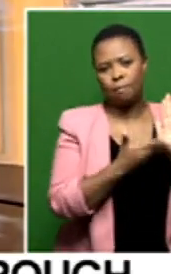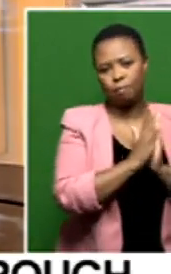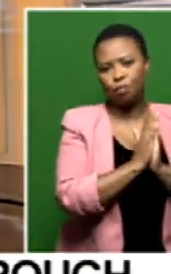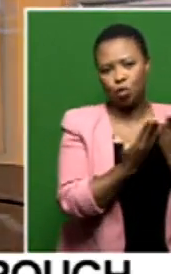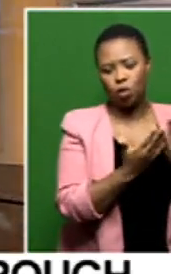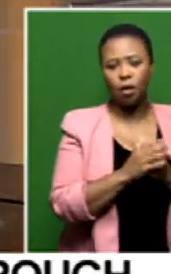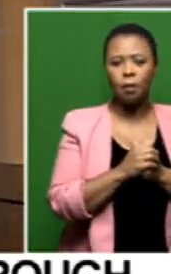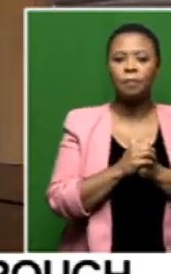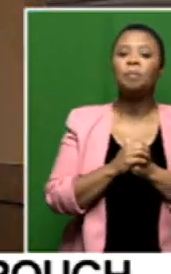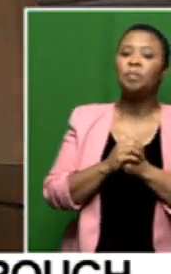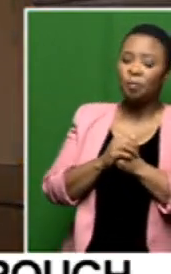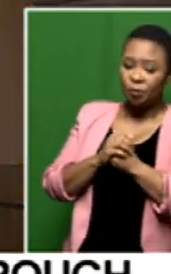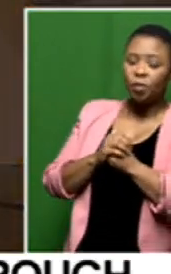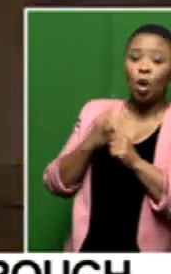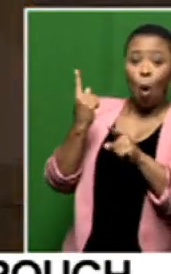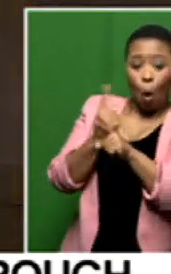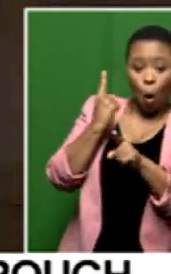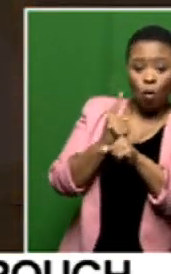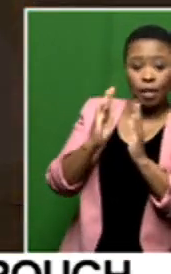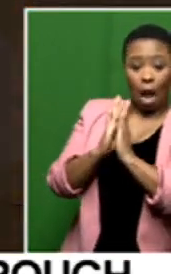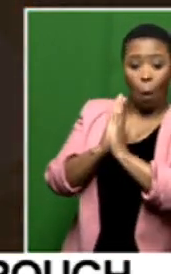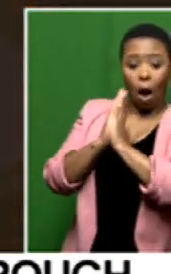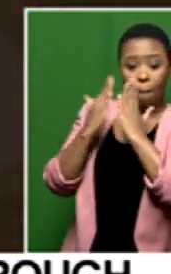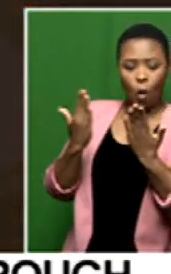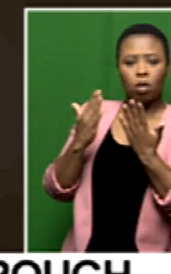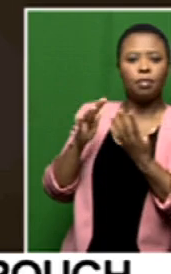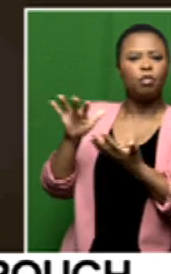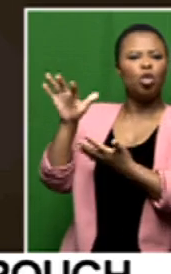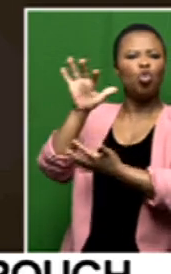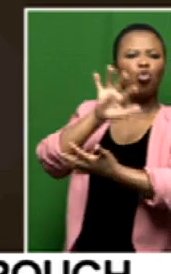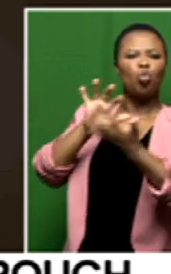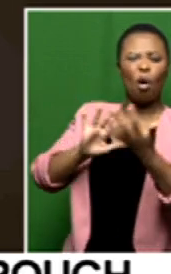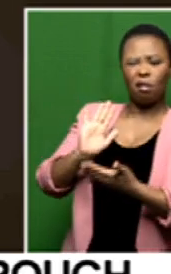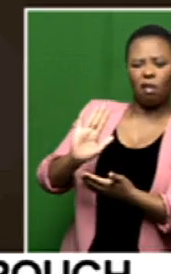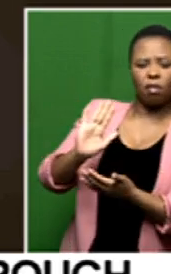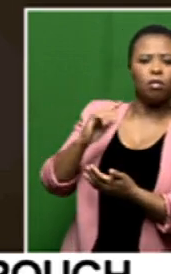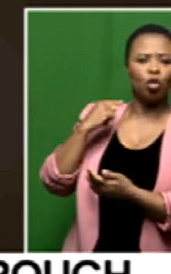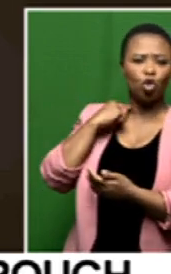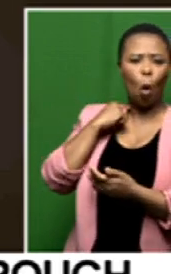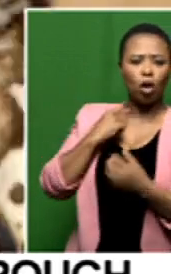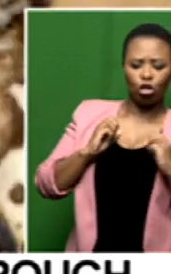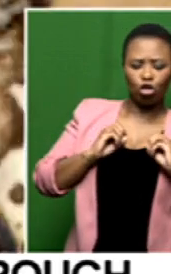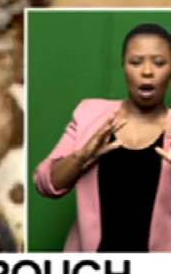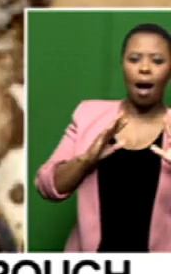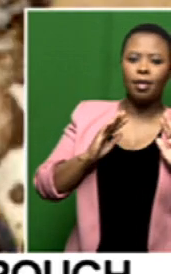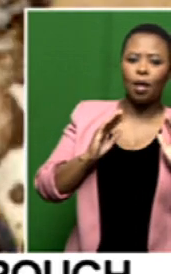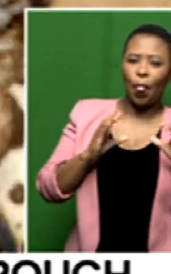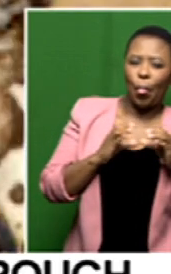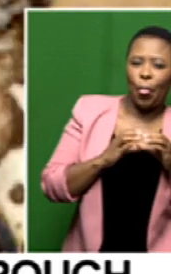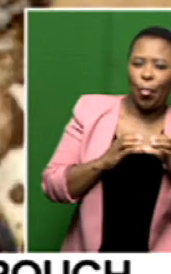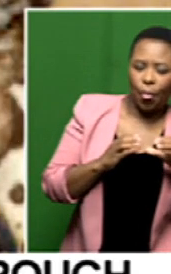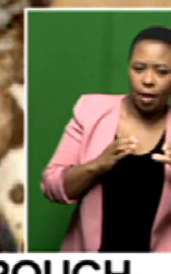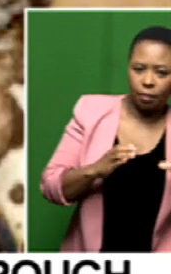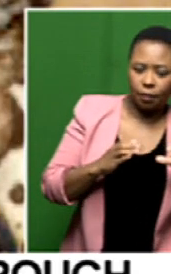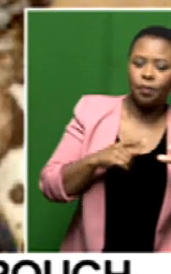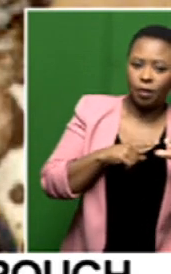Yeah, well, we always, in all of our books, try and tell the story of the species. So we start off with them very young. So at the